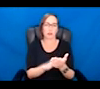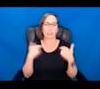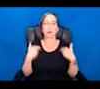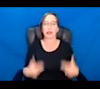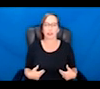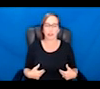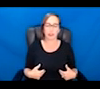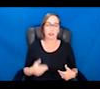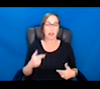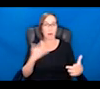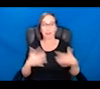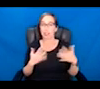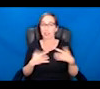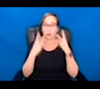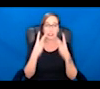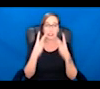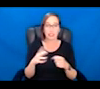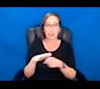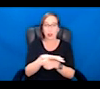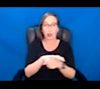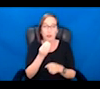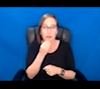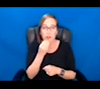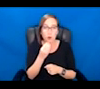see the dawning of the local food movements